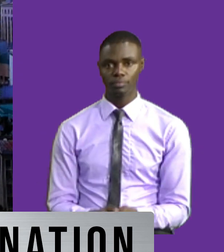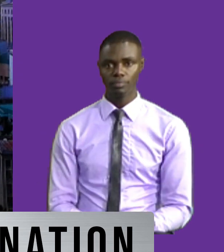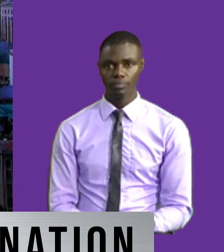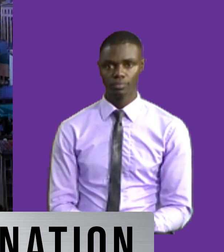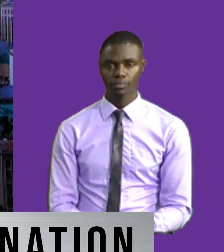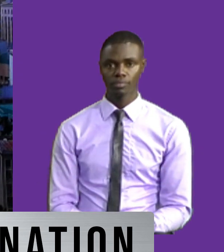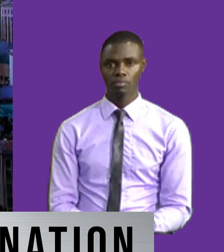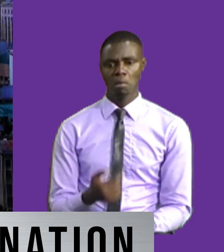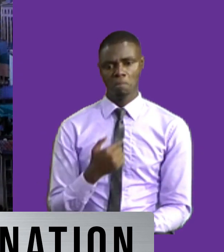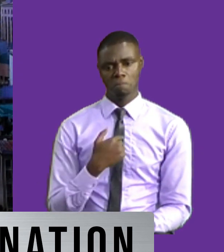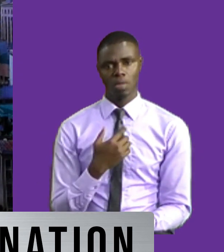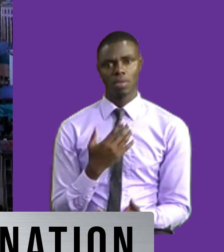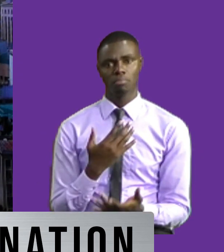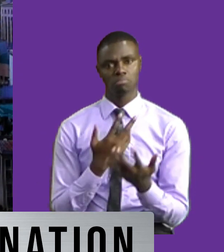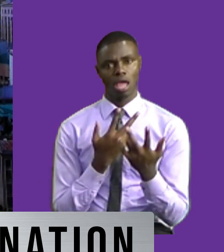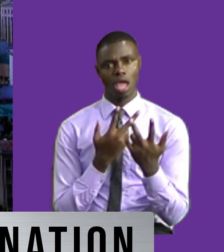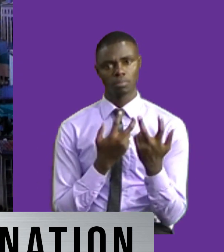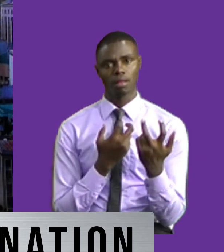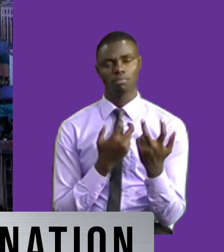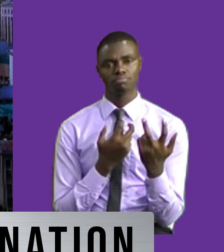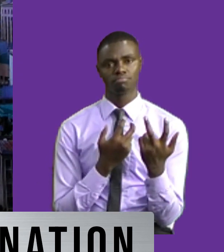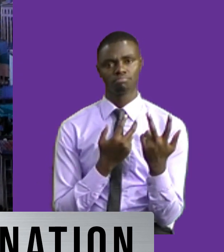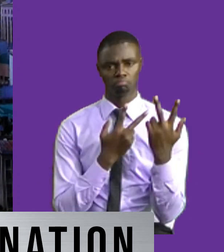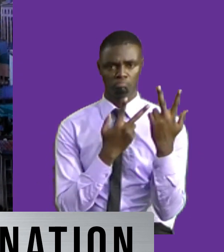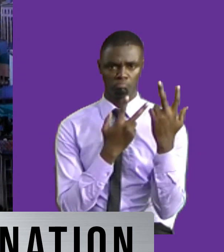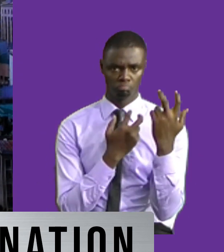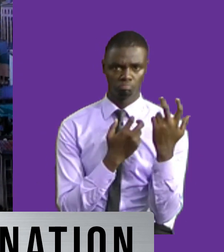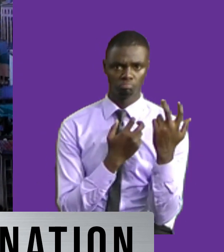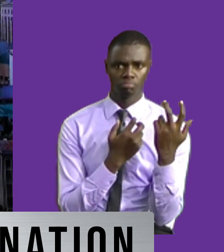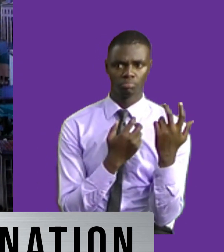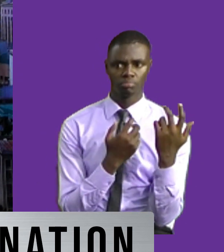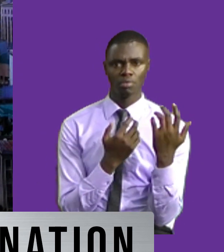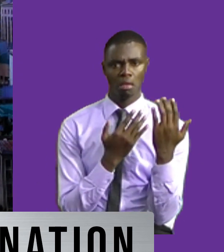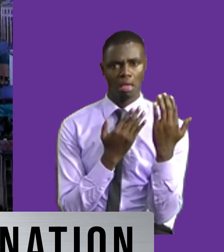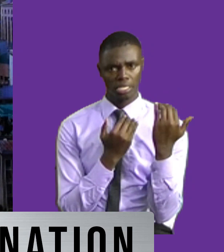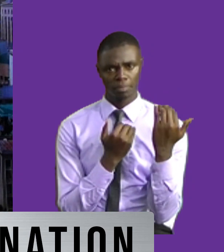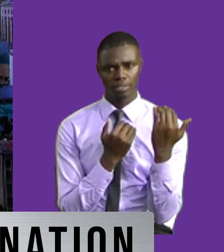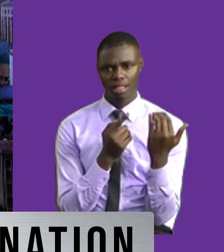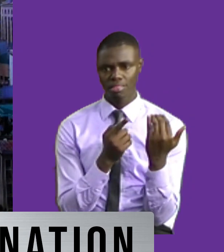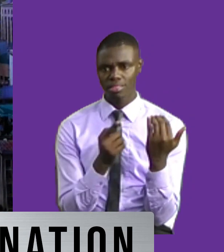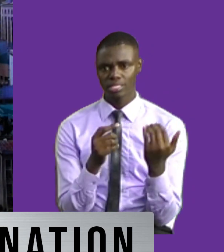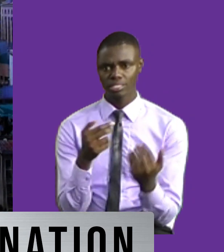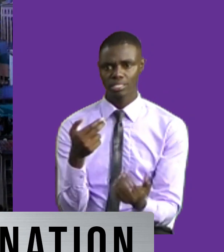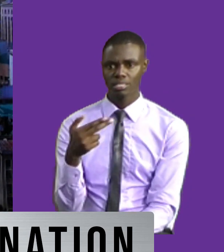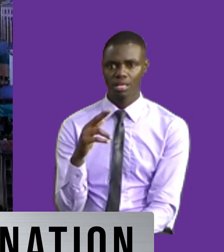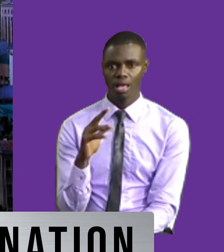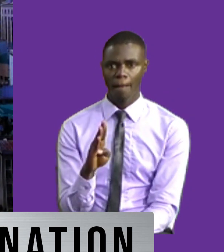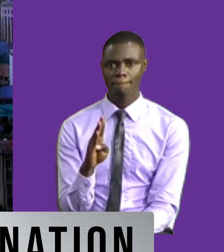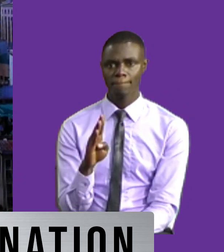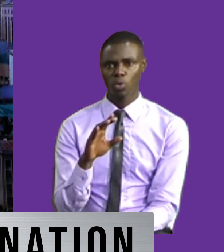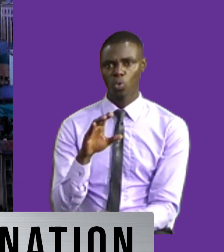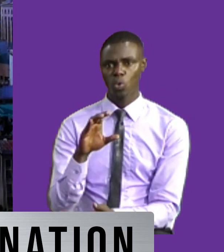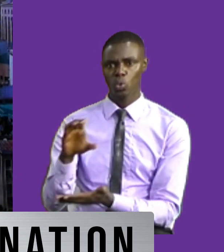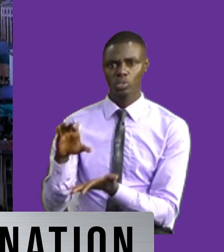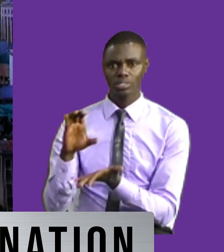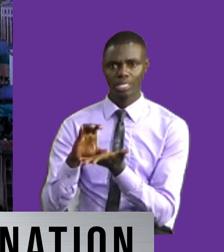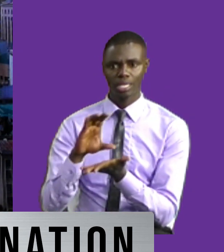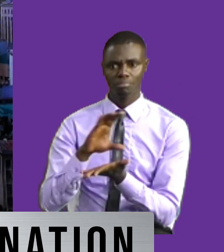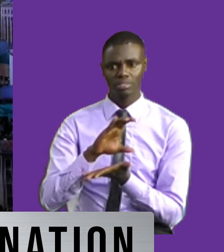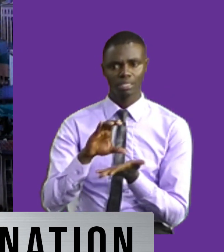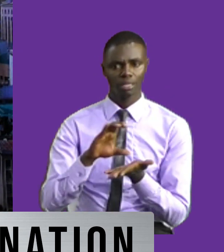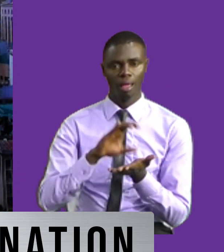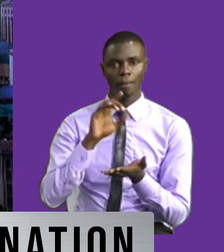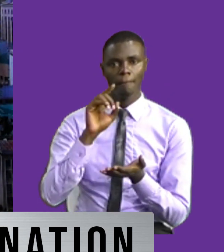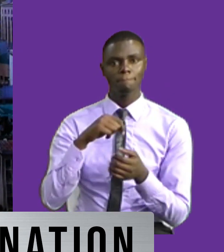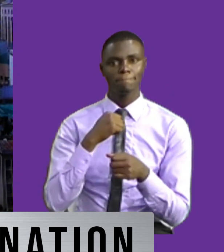So I would expect, right, these hubs, I would expect